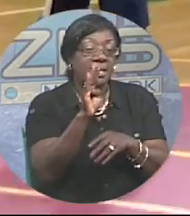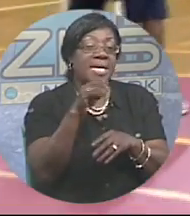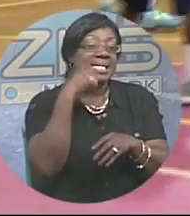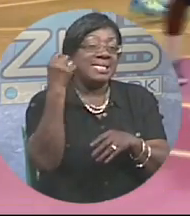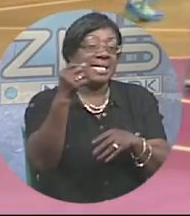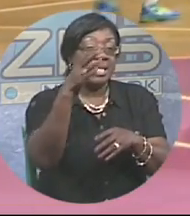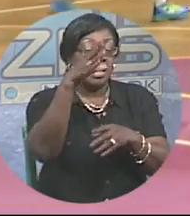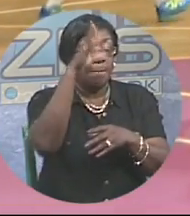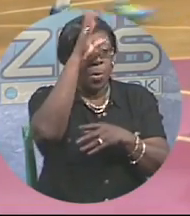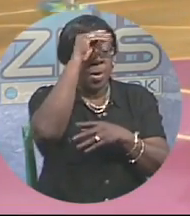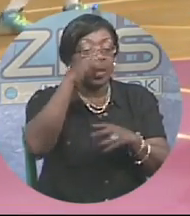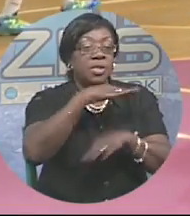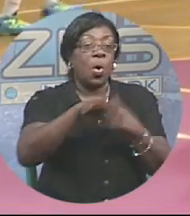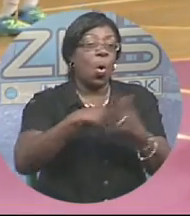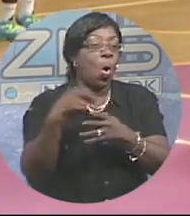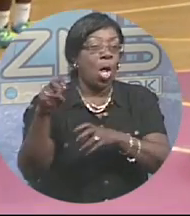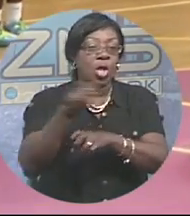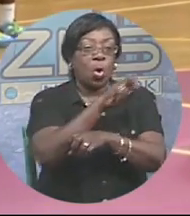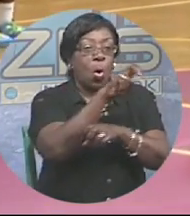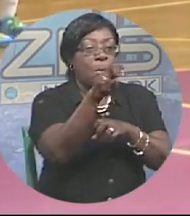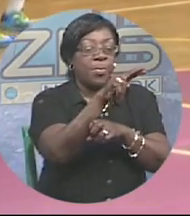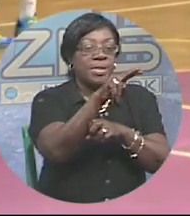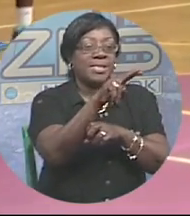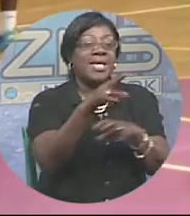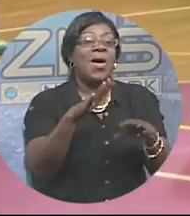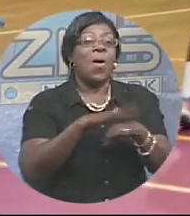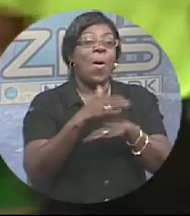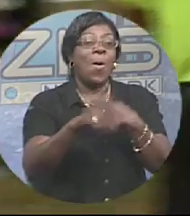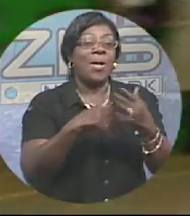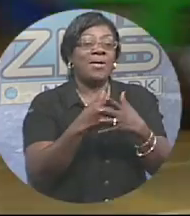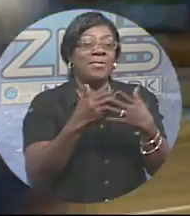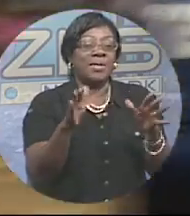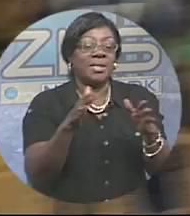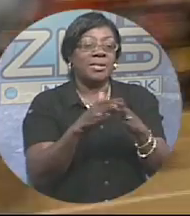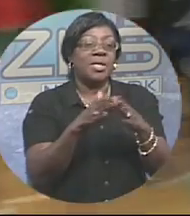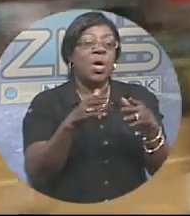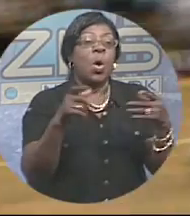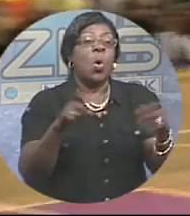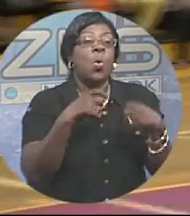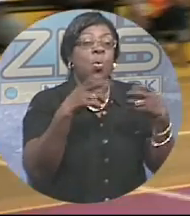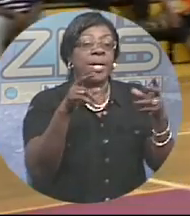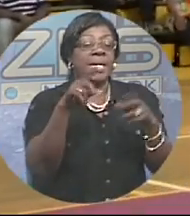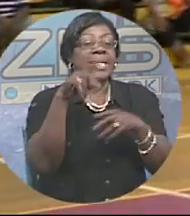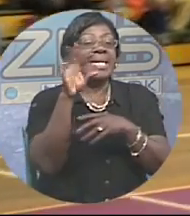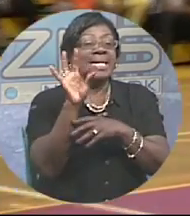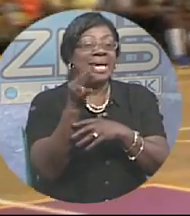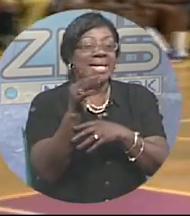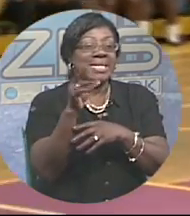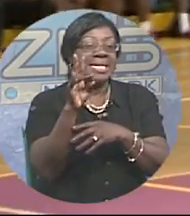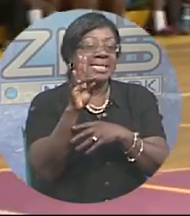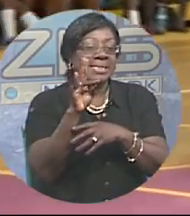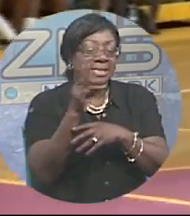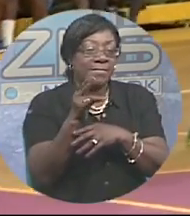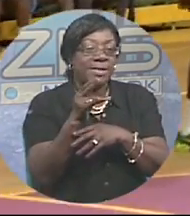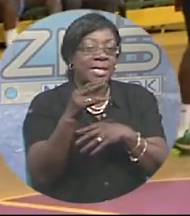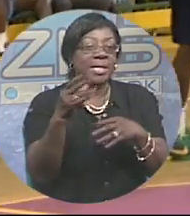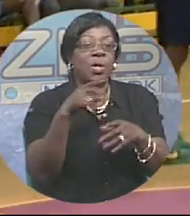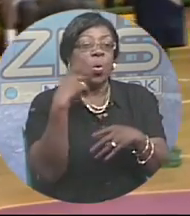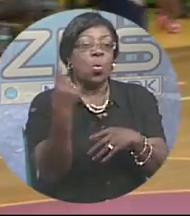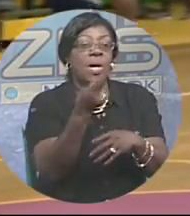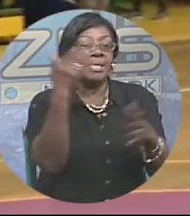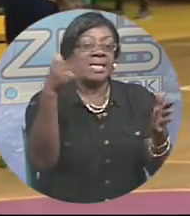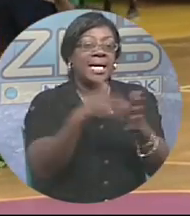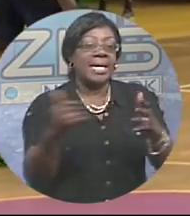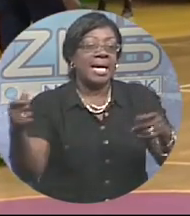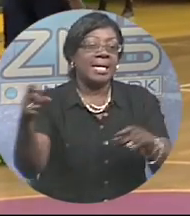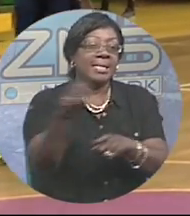was all Cobras. Cobras on the attack in the first set, winning 19-17. Cobras once again attacking